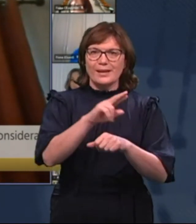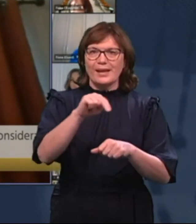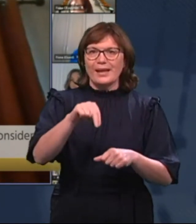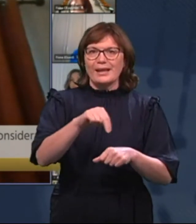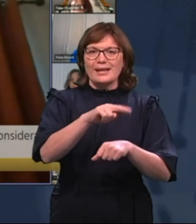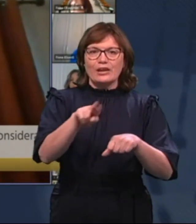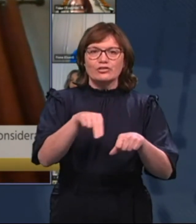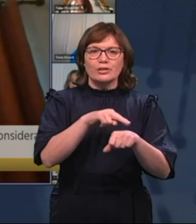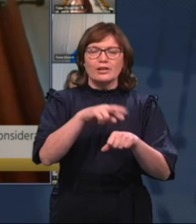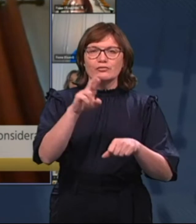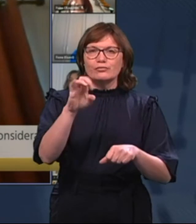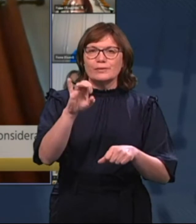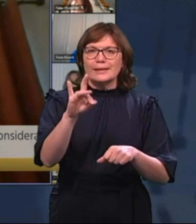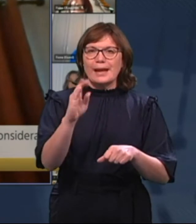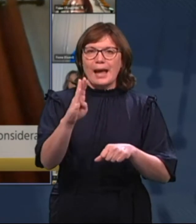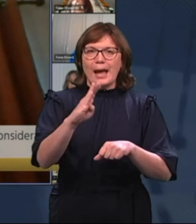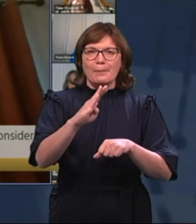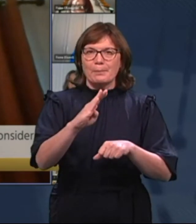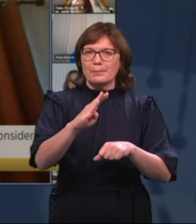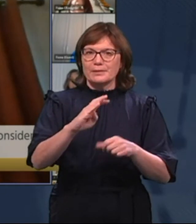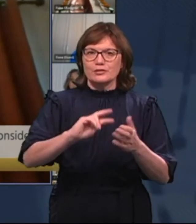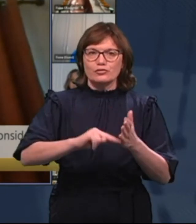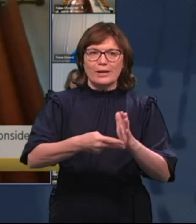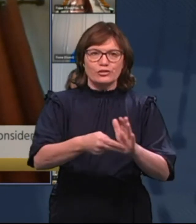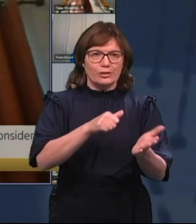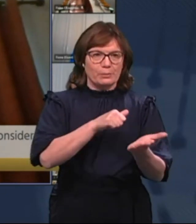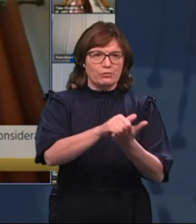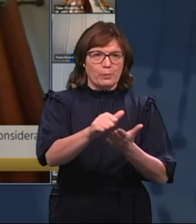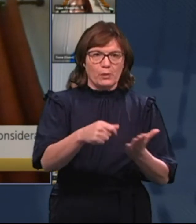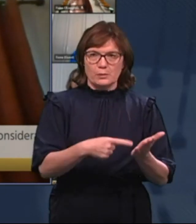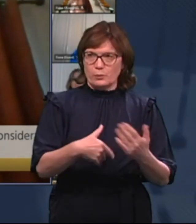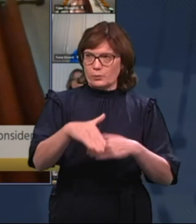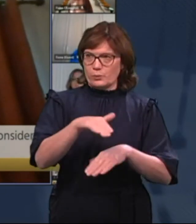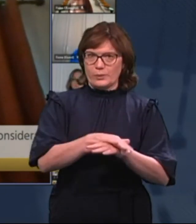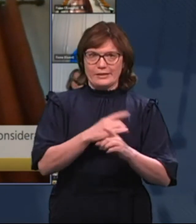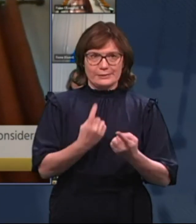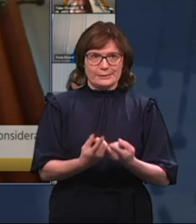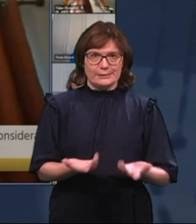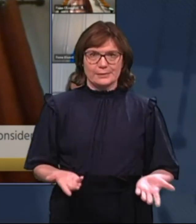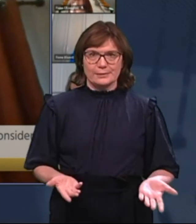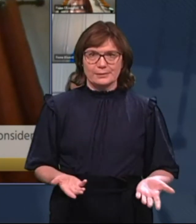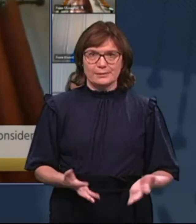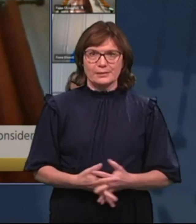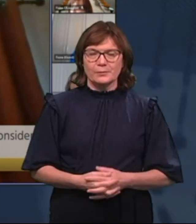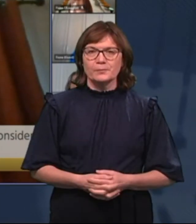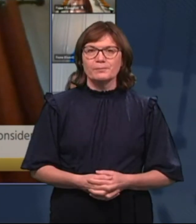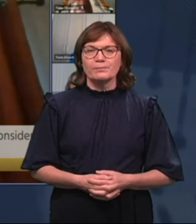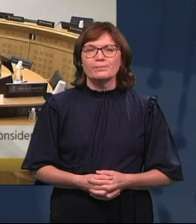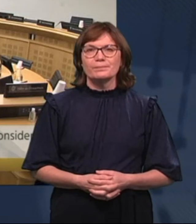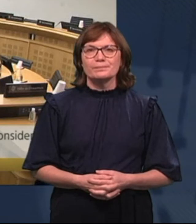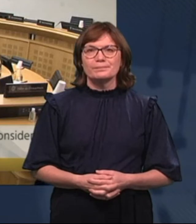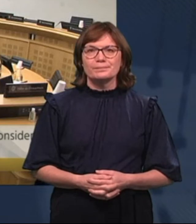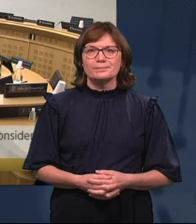Rehabilitation Strategy, I mean, where on earth is it, Okay, thank you. Fiona?